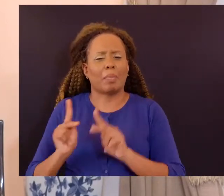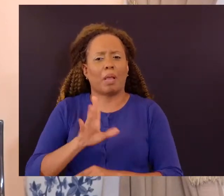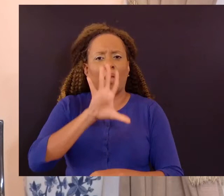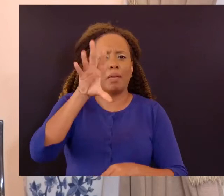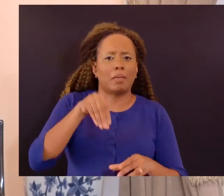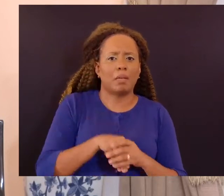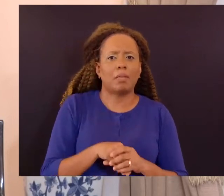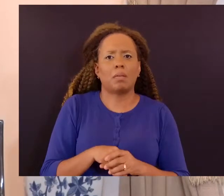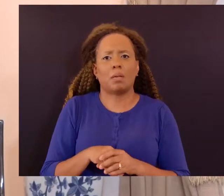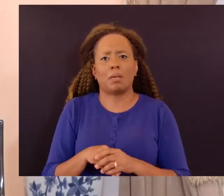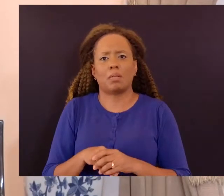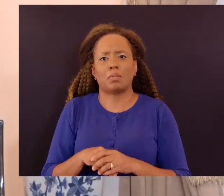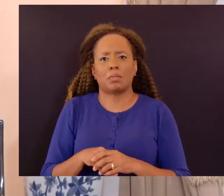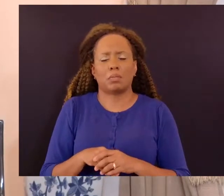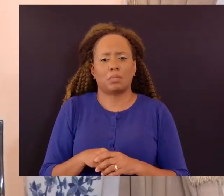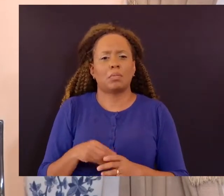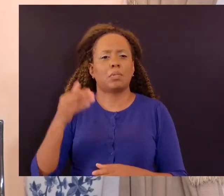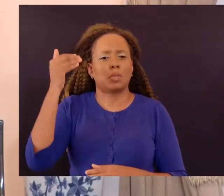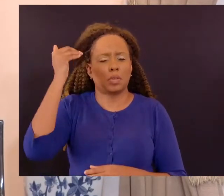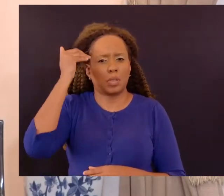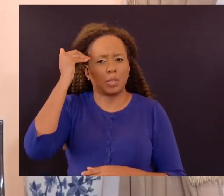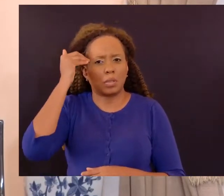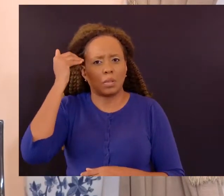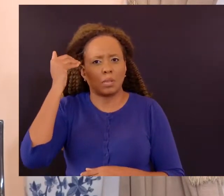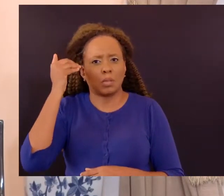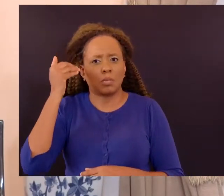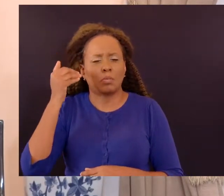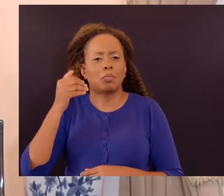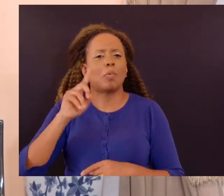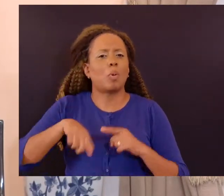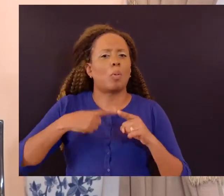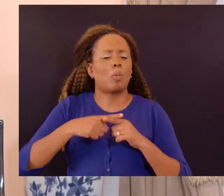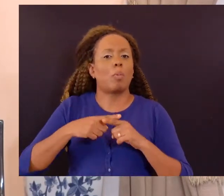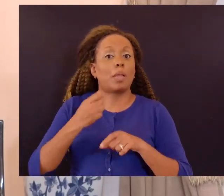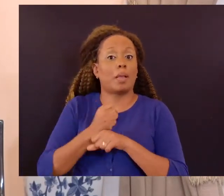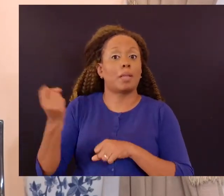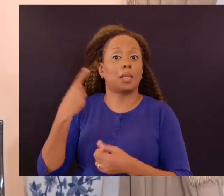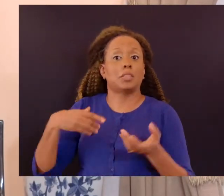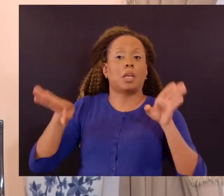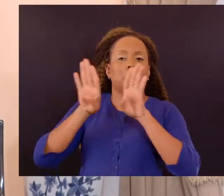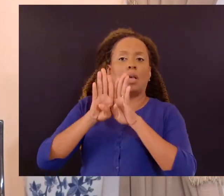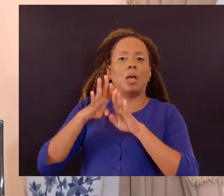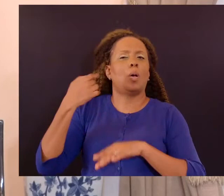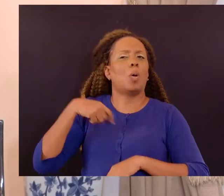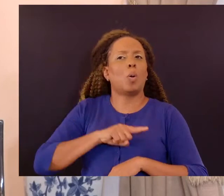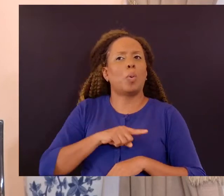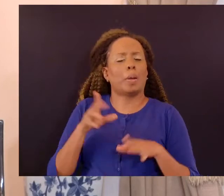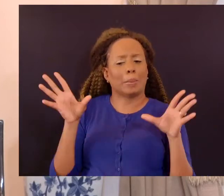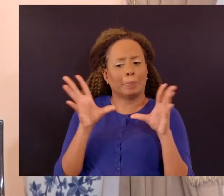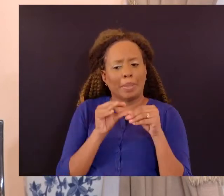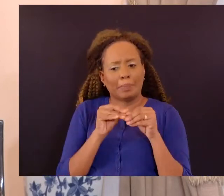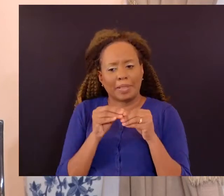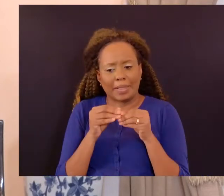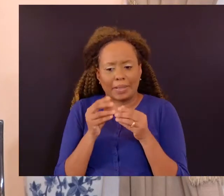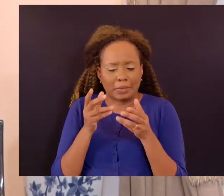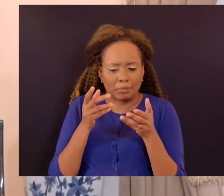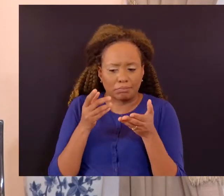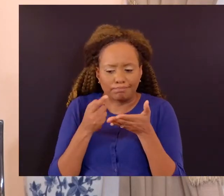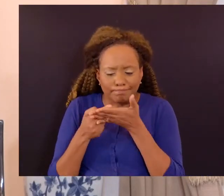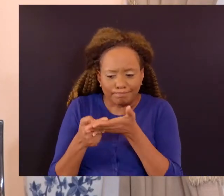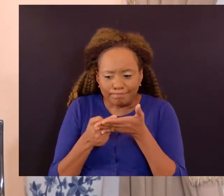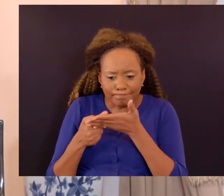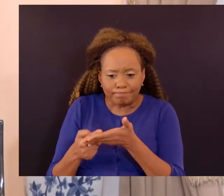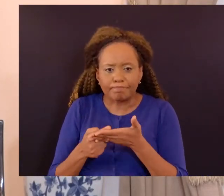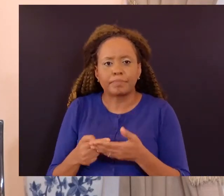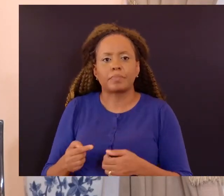over the course of the period when we were dealing with the shutdown. And what was interesting is that that support that was given